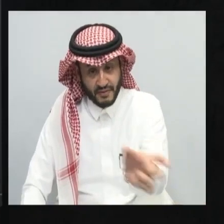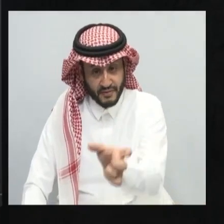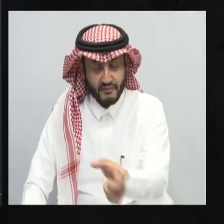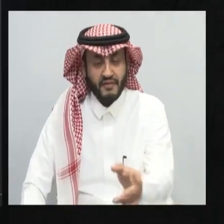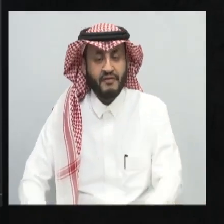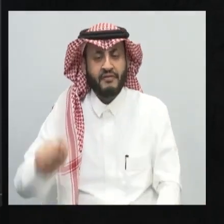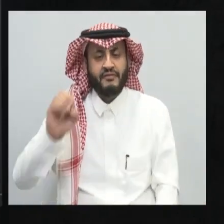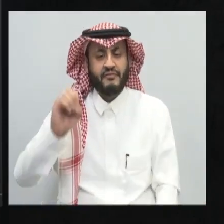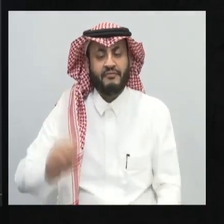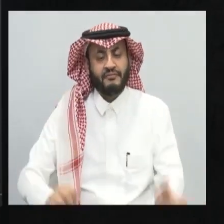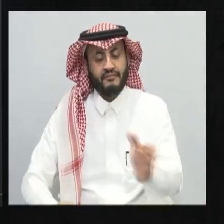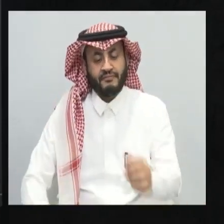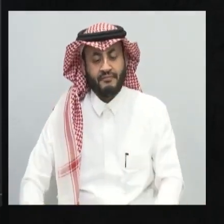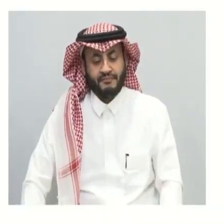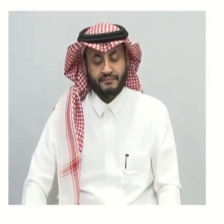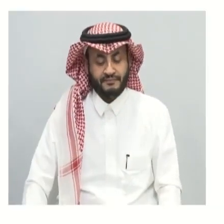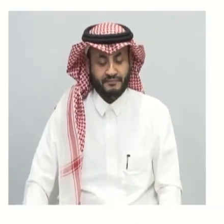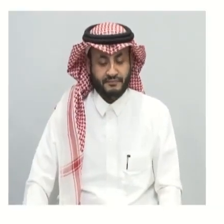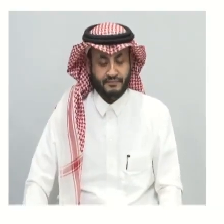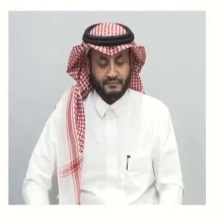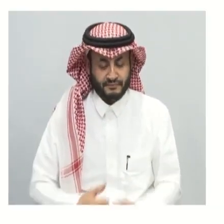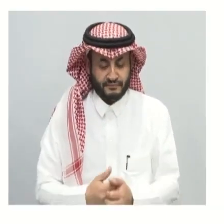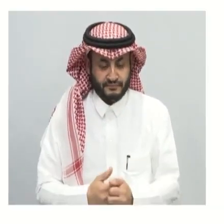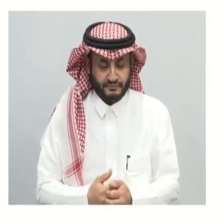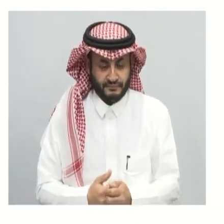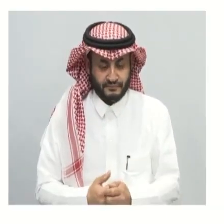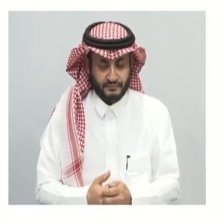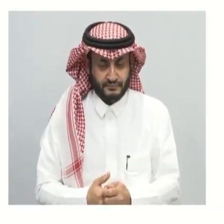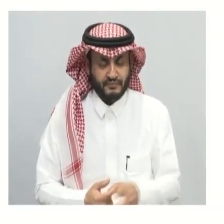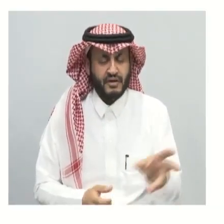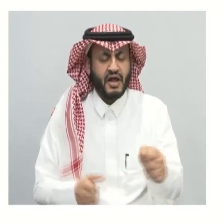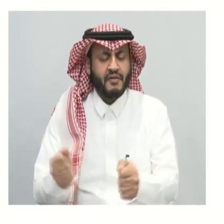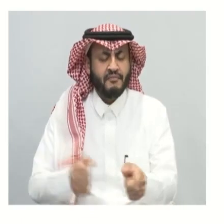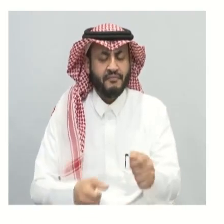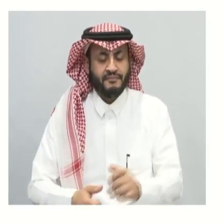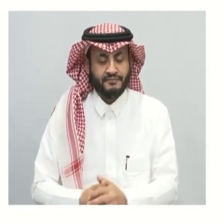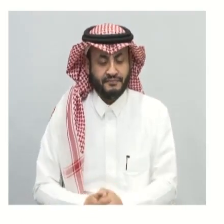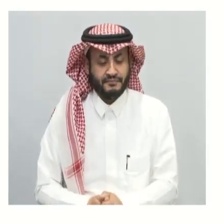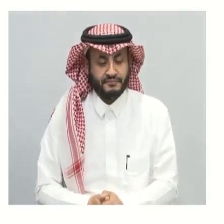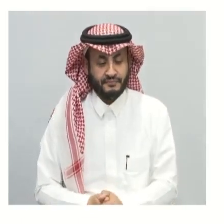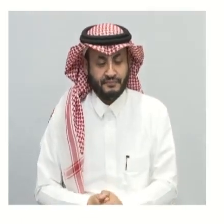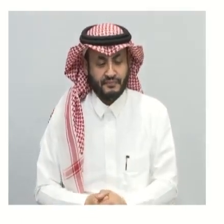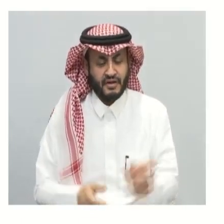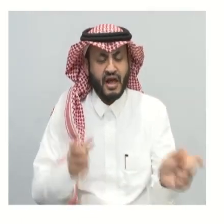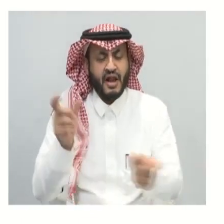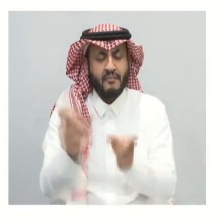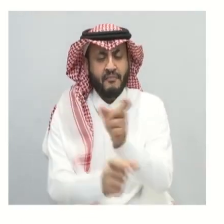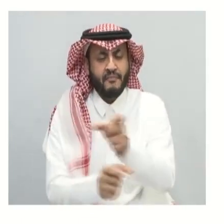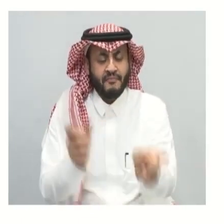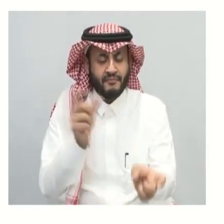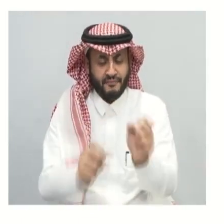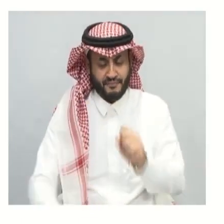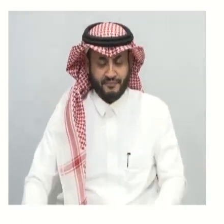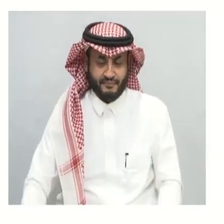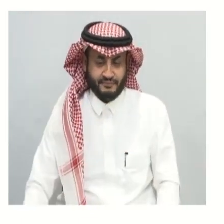full infinitive form of the verb. Let's try to do this one. She clean, can't stand, and